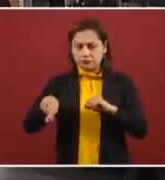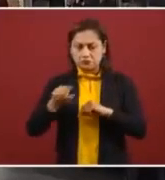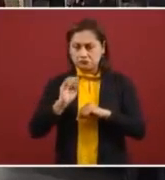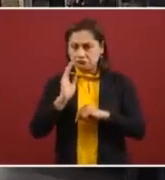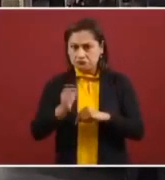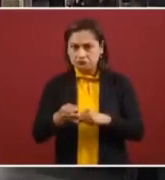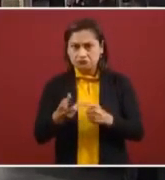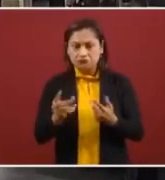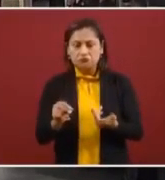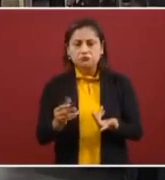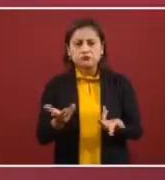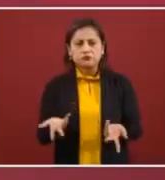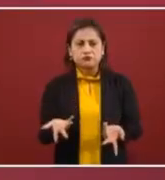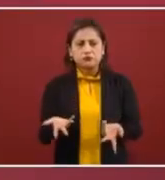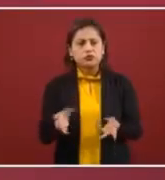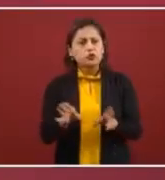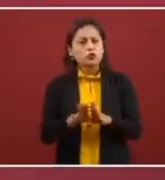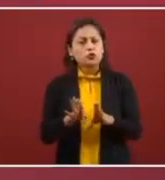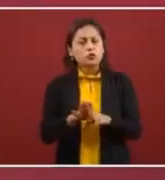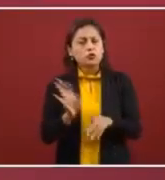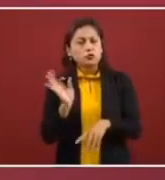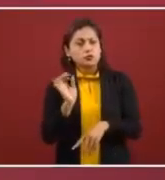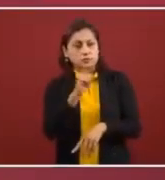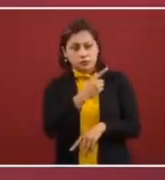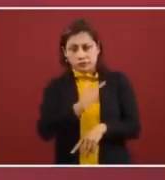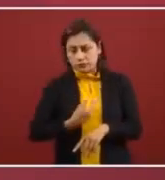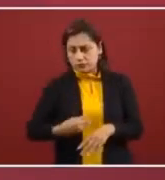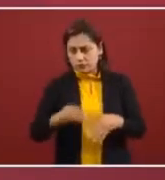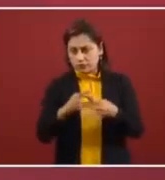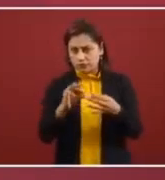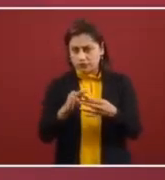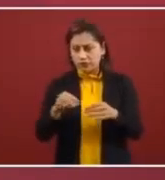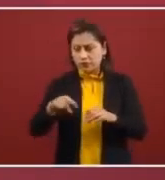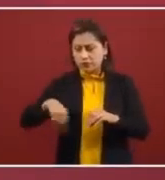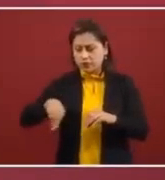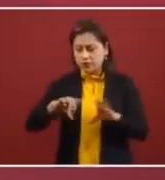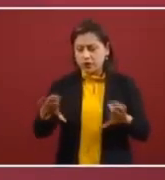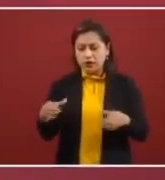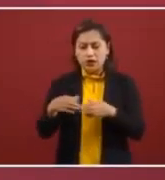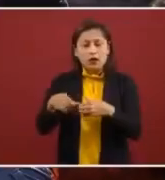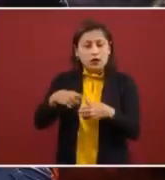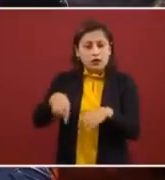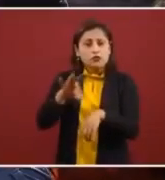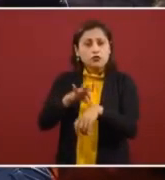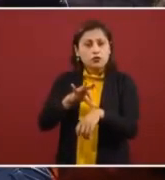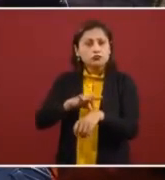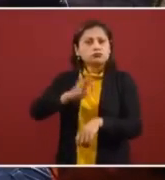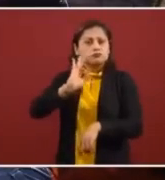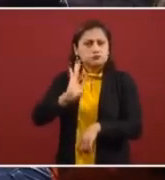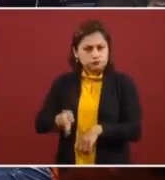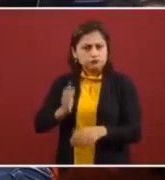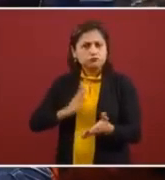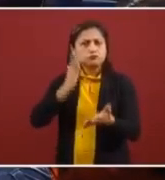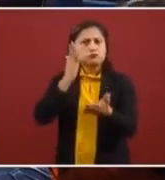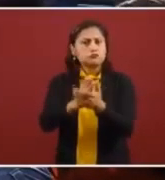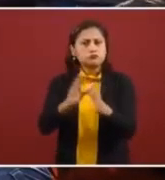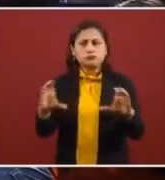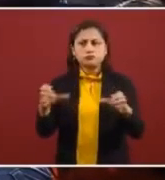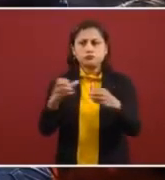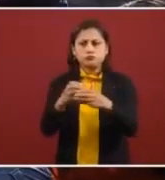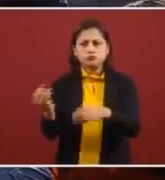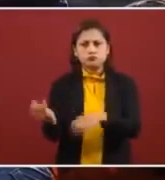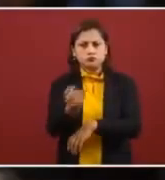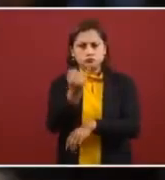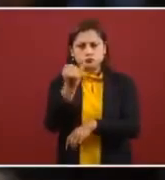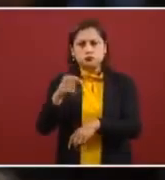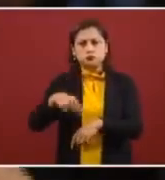that are available and at their disposal to, will go to all the communities.